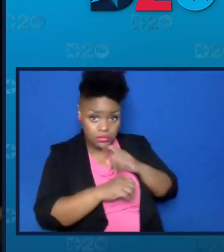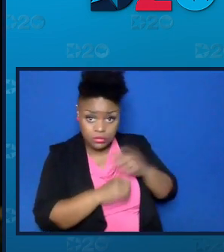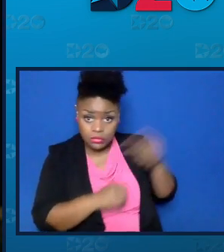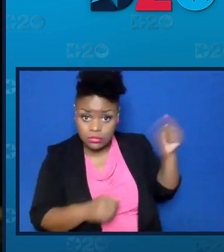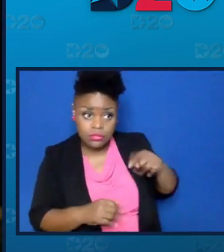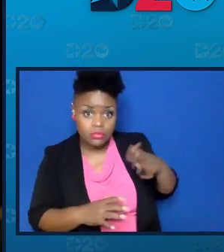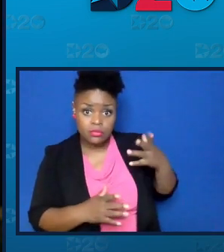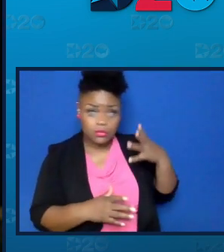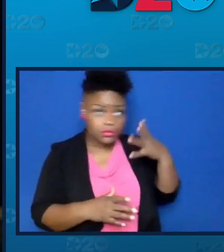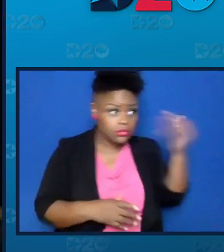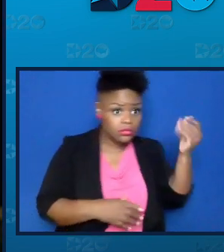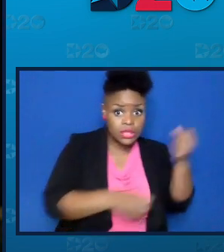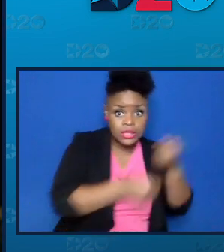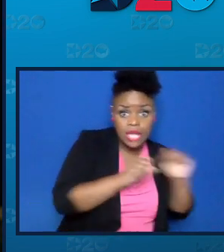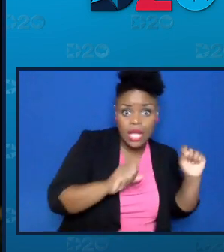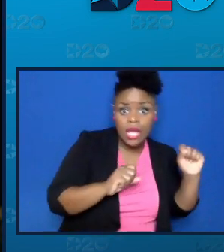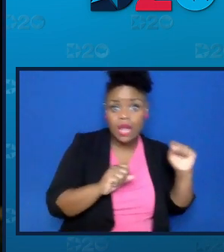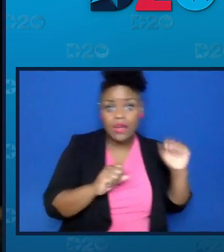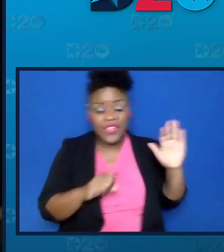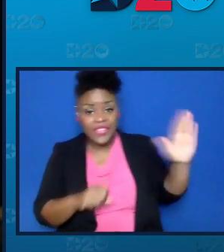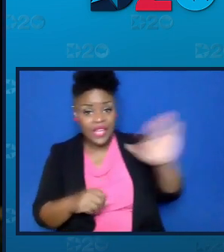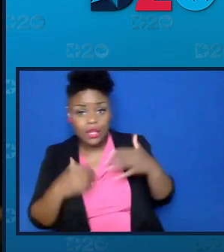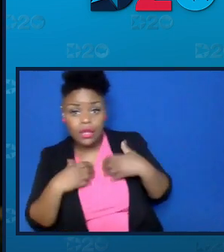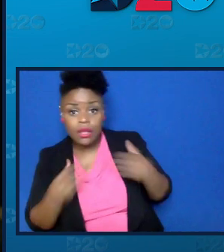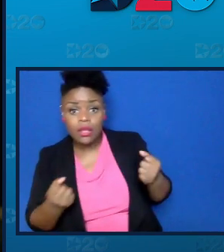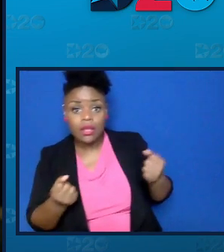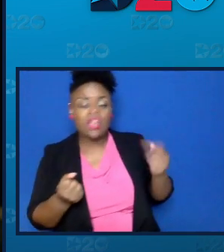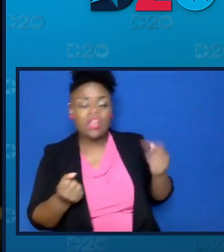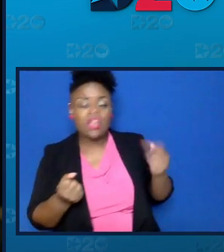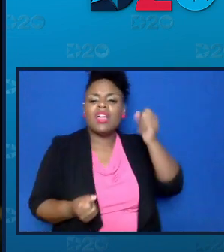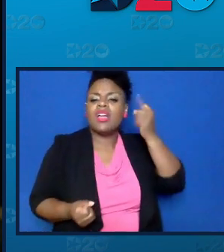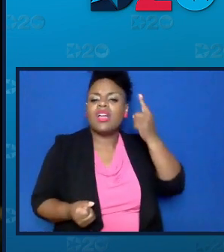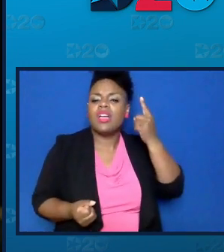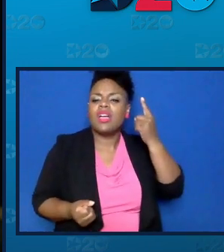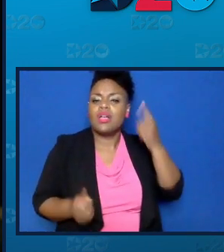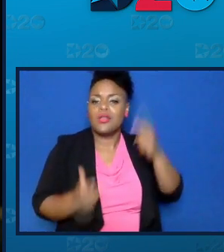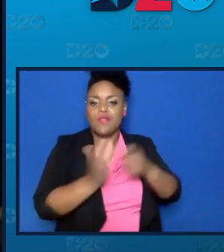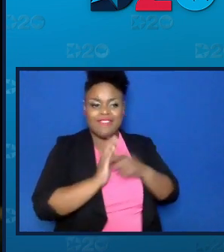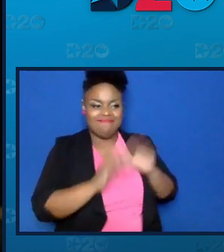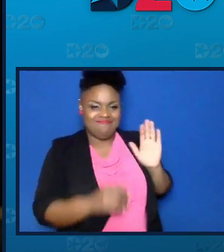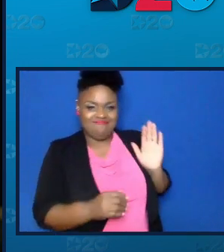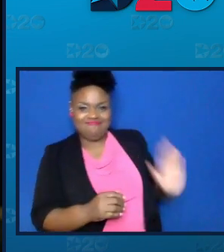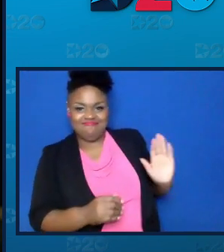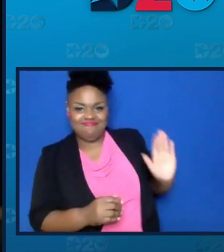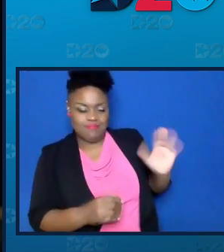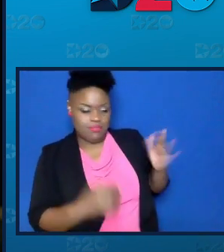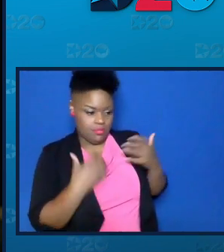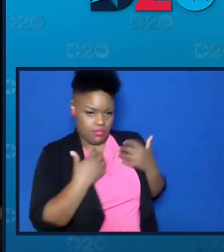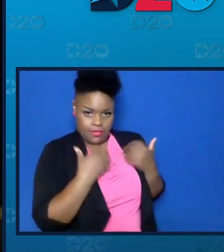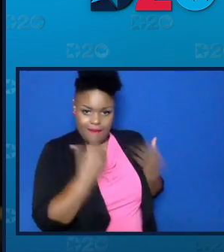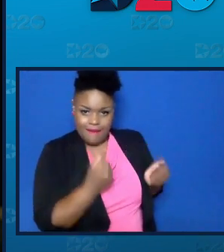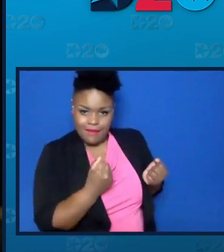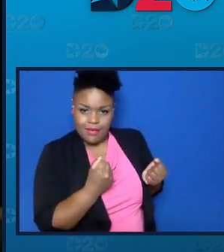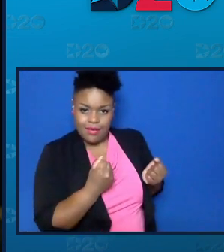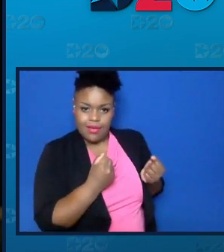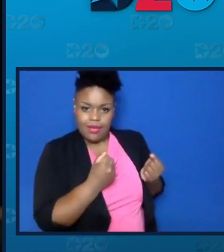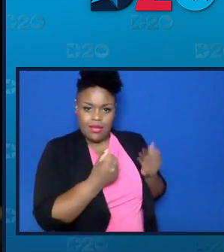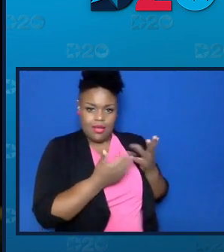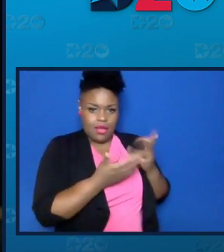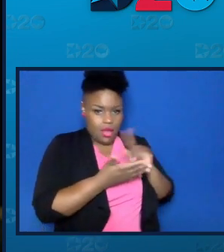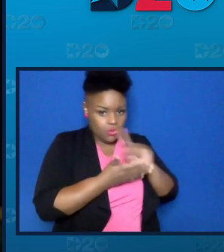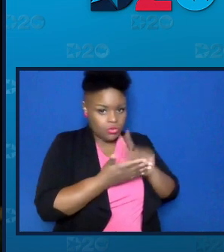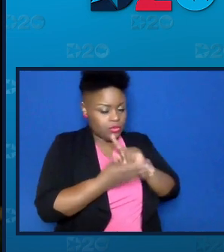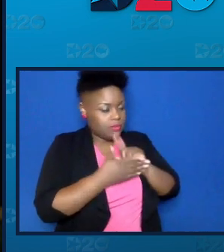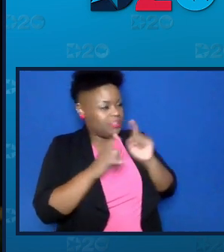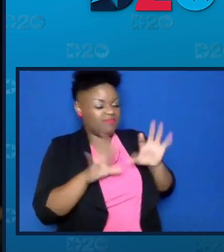their bravery because he has had to muster that same strength every hour of every day Beau was overseas. That's the